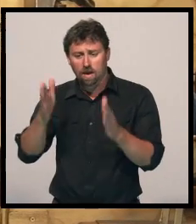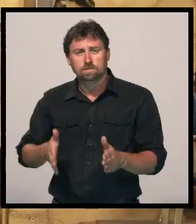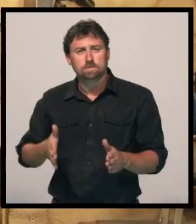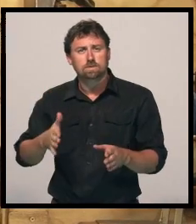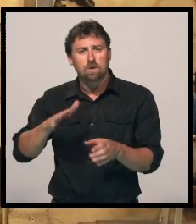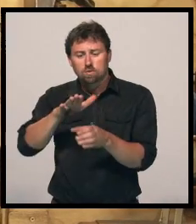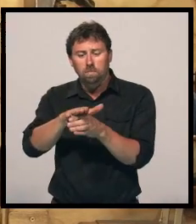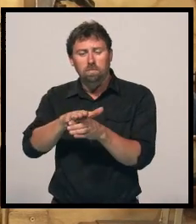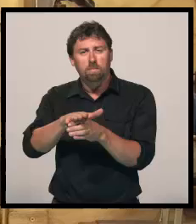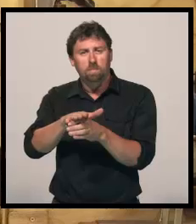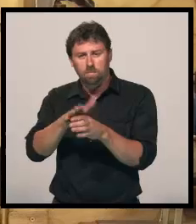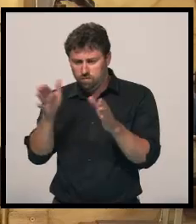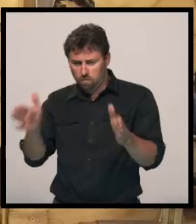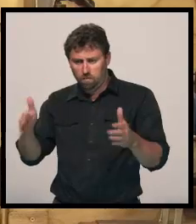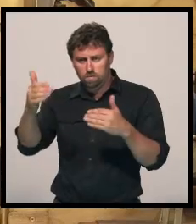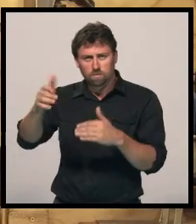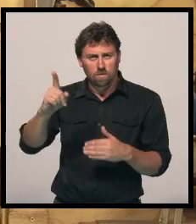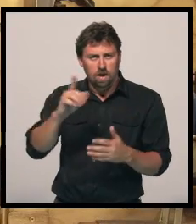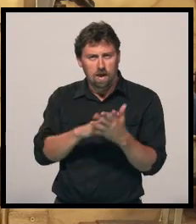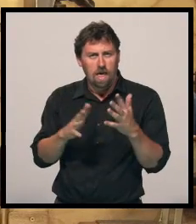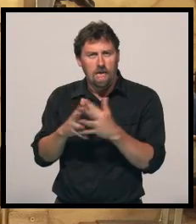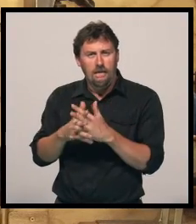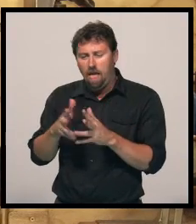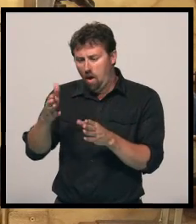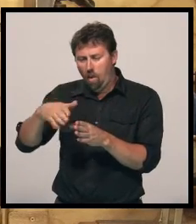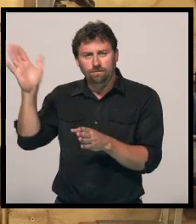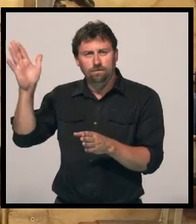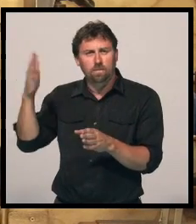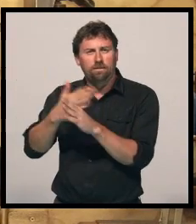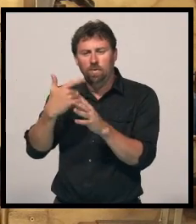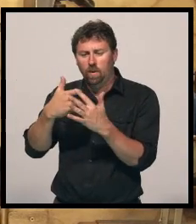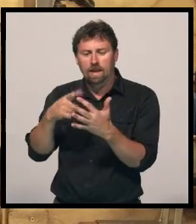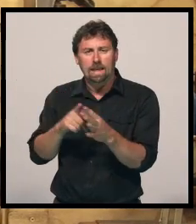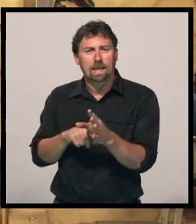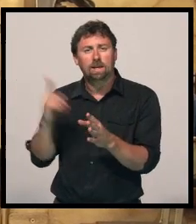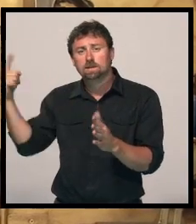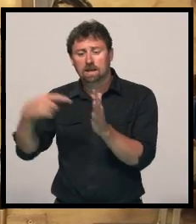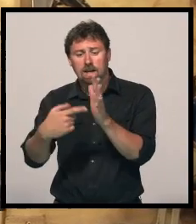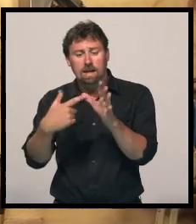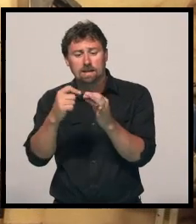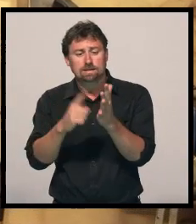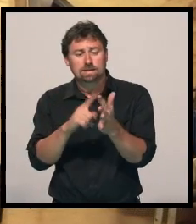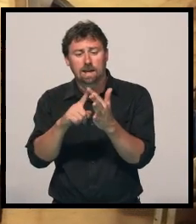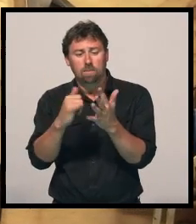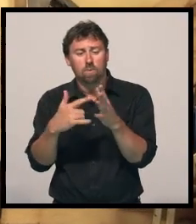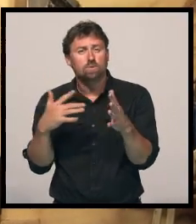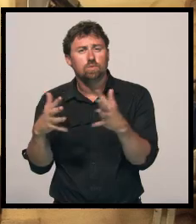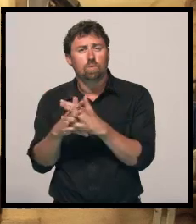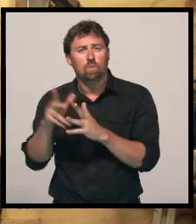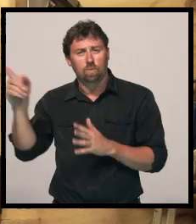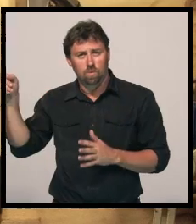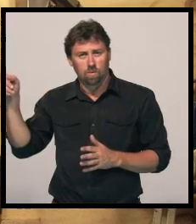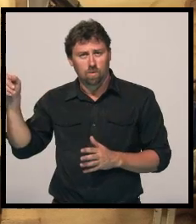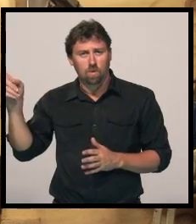off, work out how you're going to cut it off before you mark your keys, because if it's going to be done on a table saw, the kerf is going to be wider